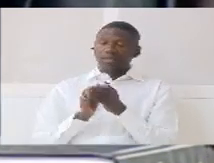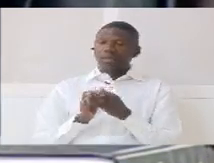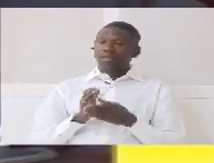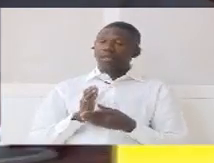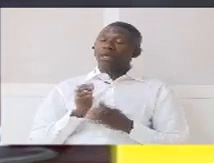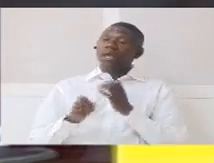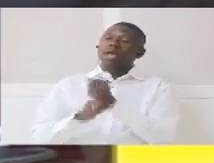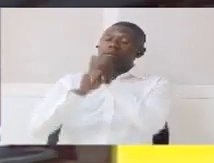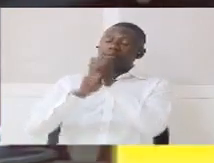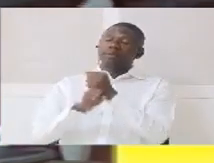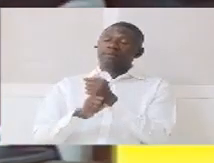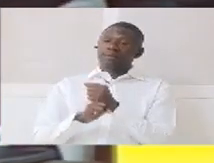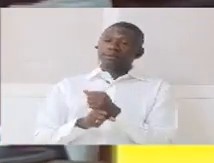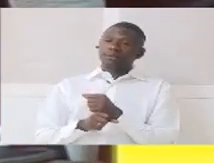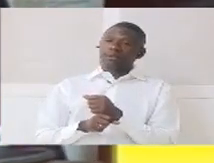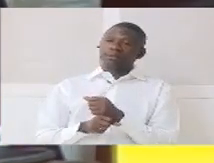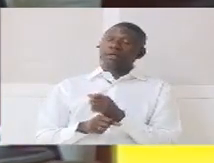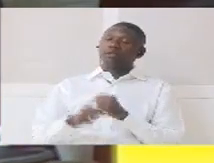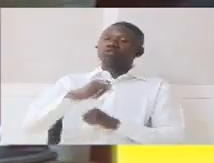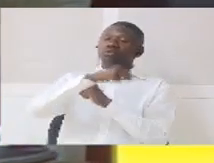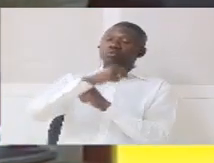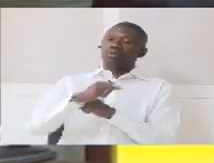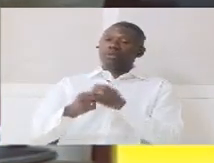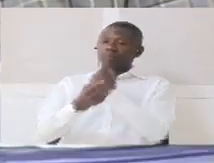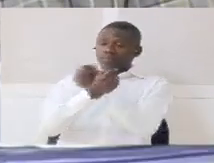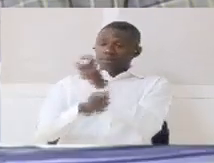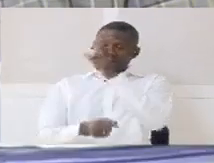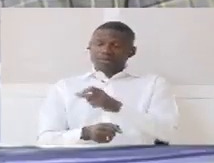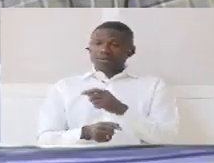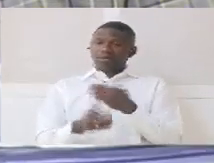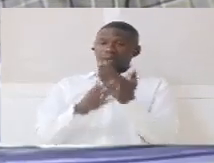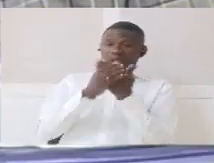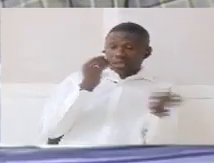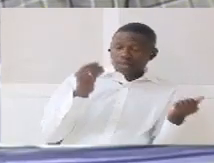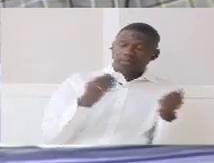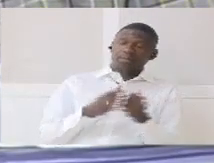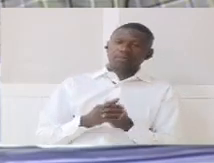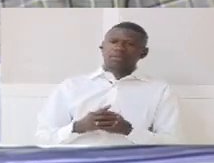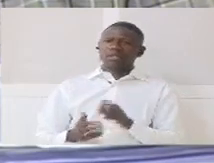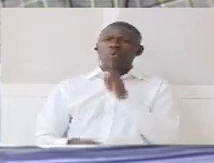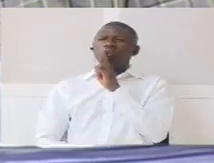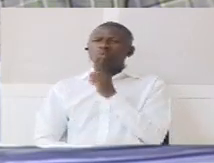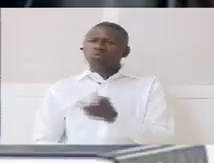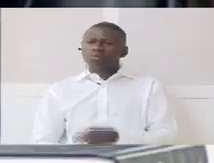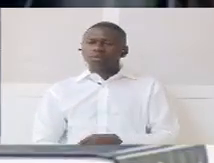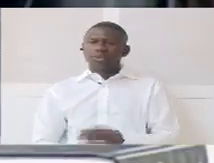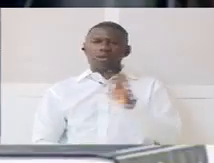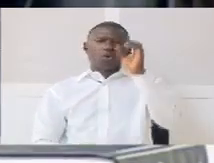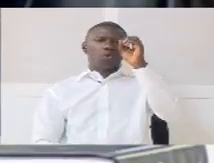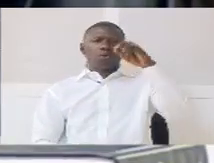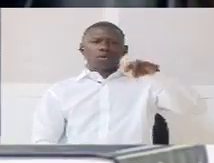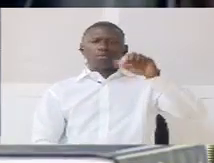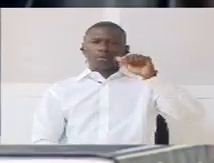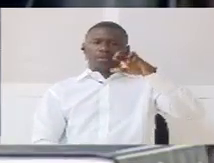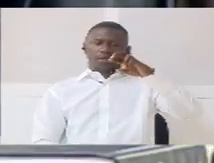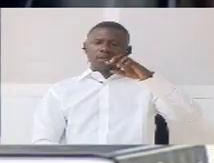a prisoner to escape. Yeah, which prisoner? I asked him, which prisoner? Ako Omar Manjang. He said, Omar Manjang. Yeah, do you know the charge against